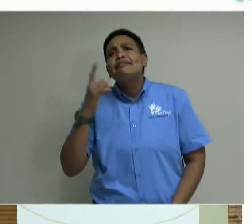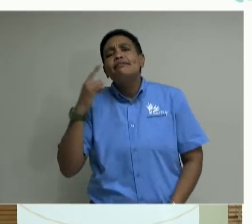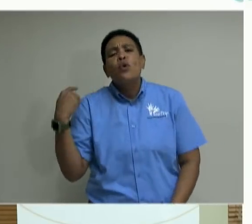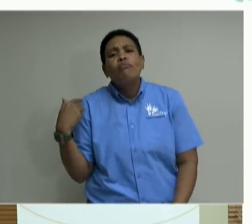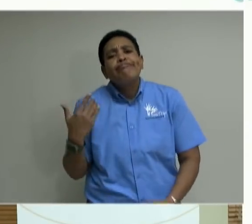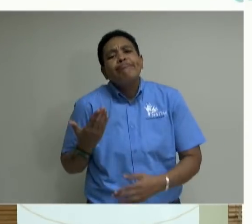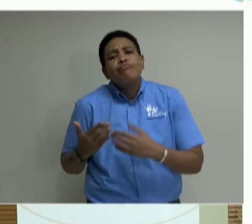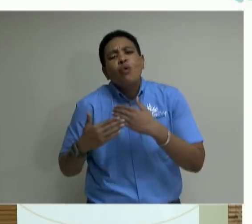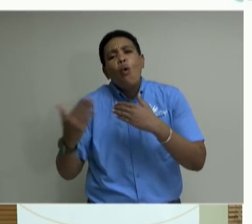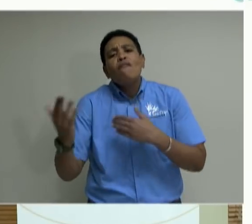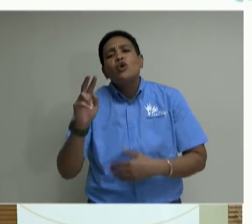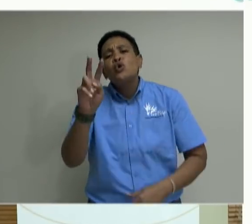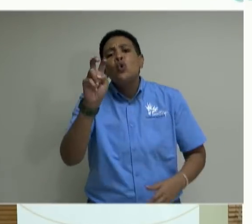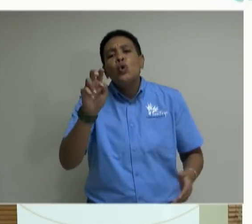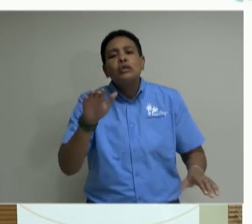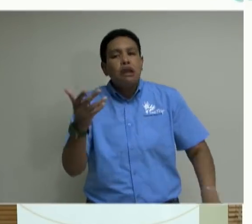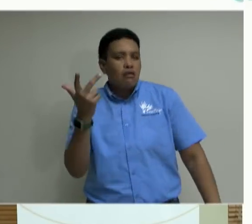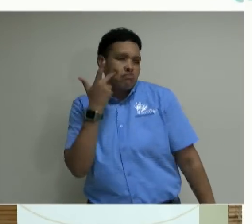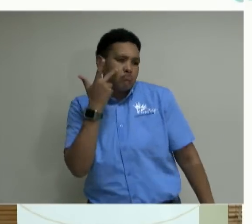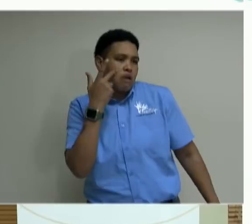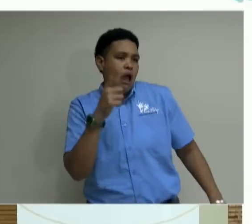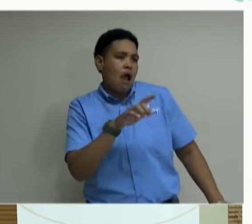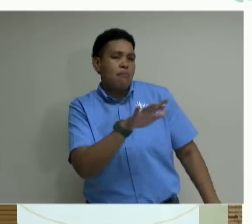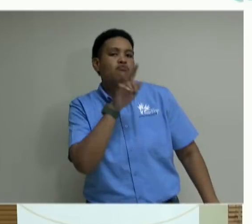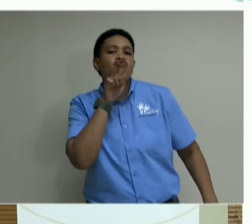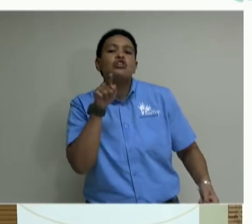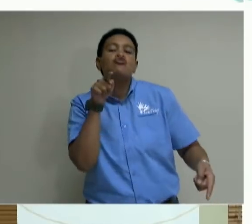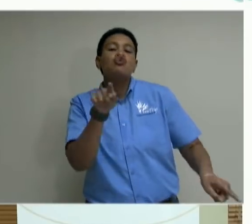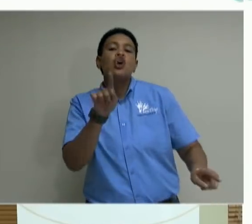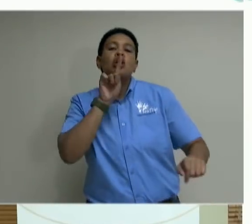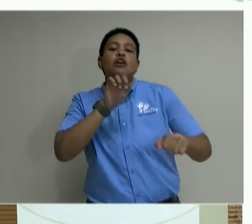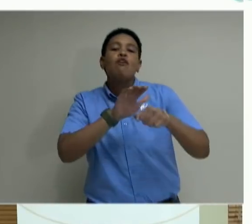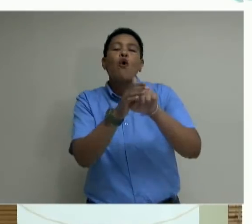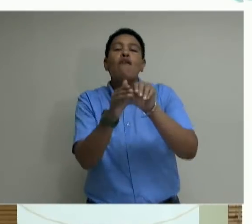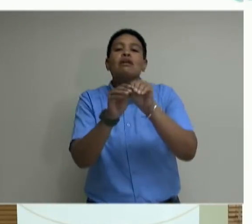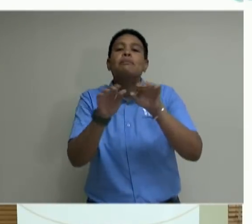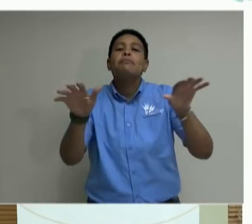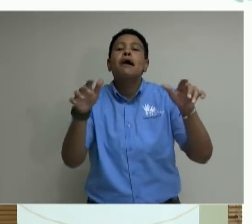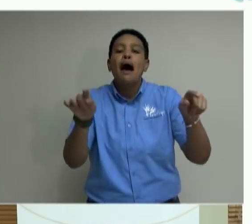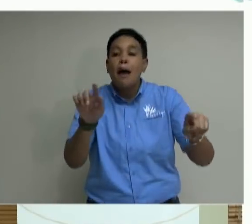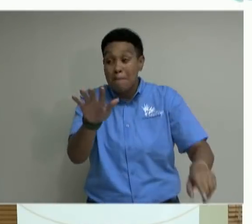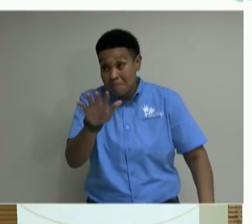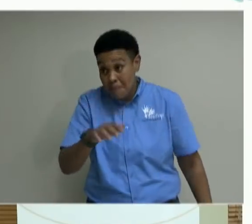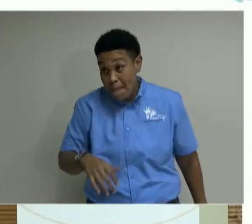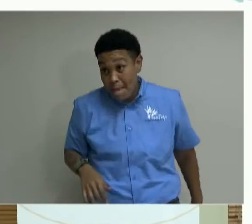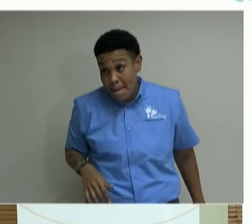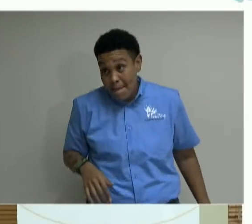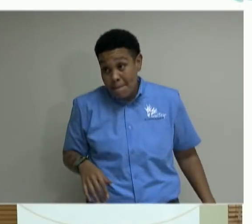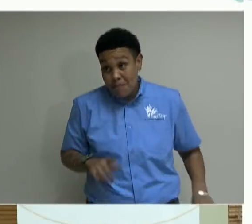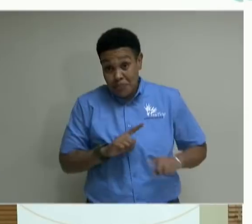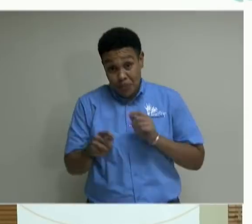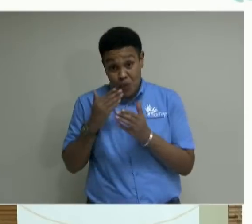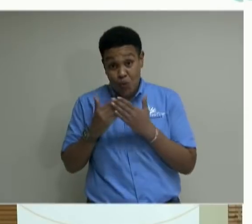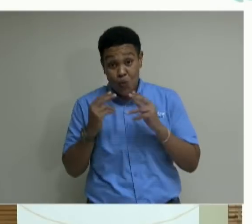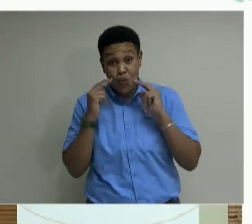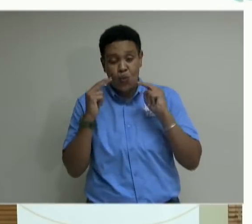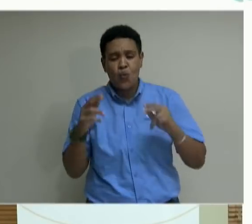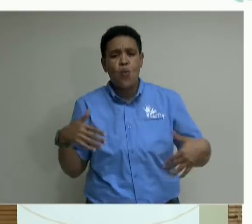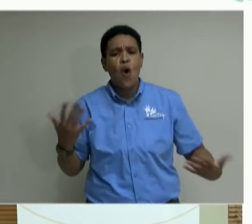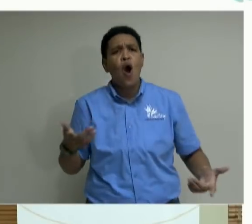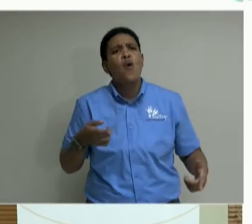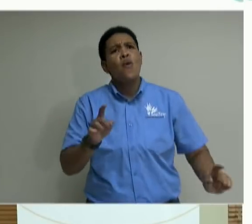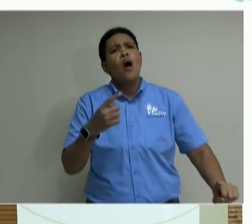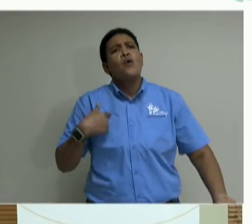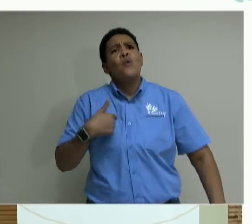over 200 deaths now as a result of COVID-19. But the good news is that while